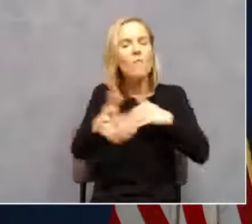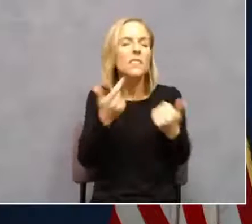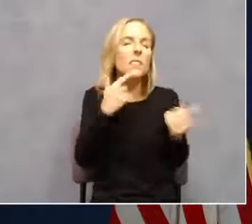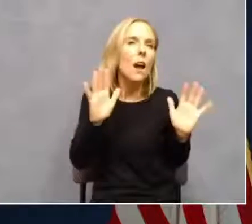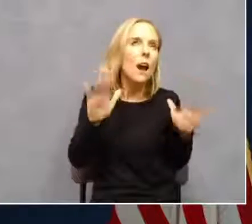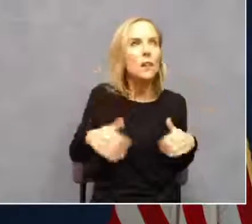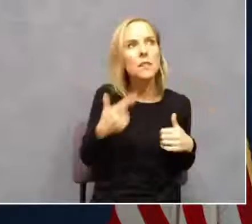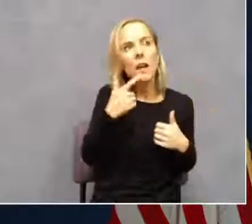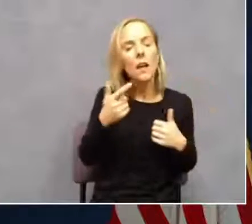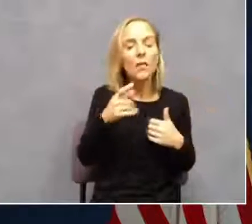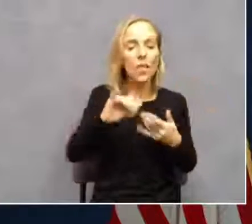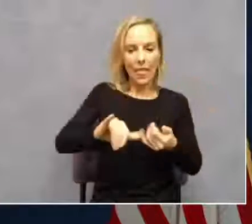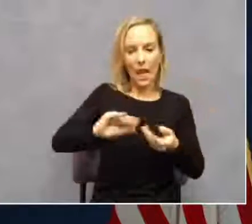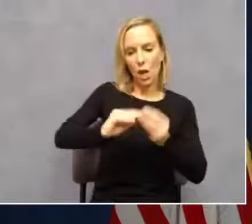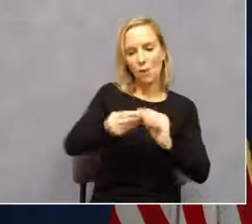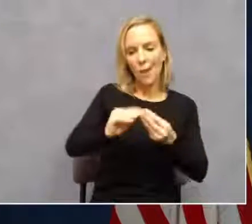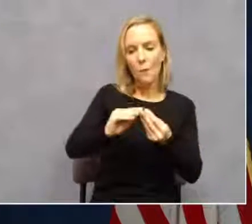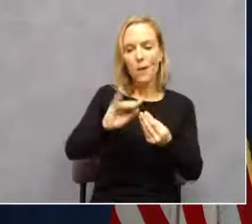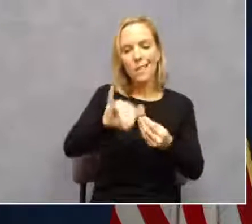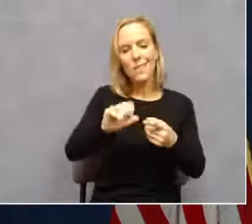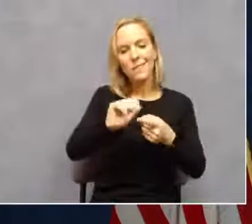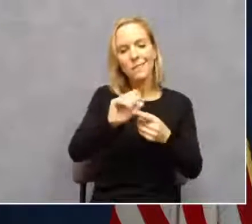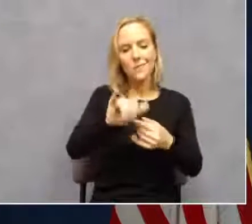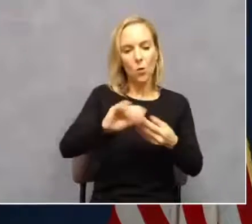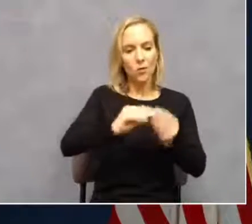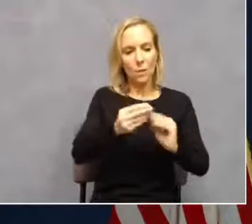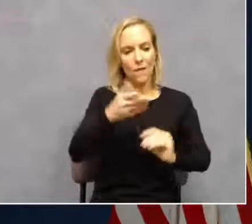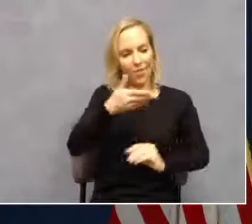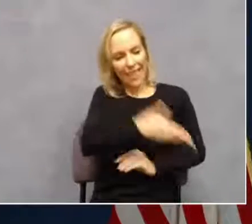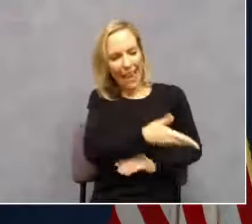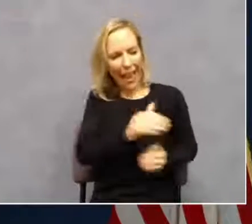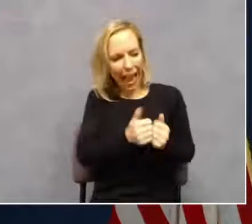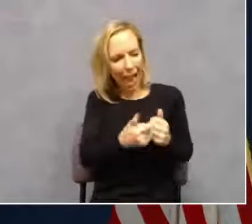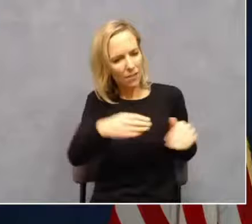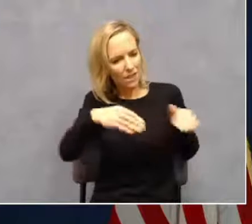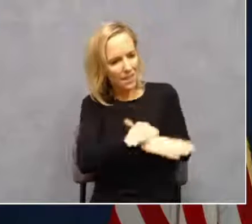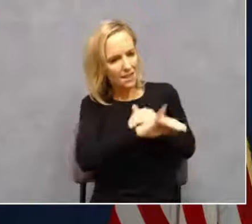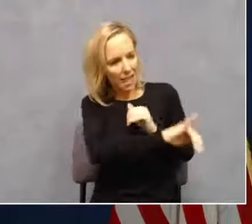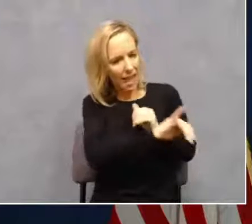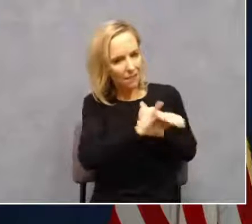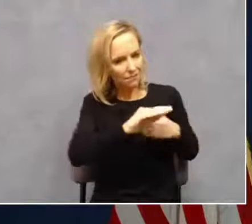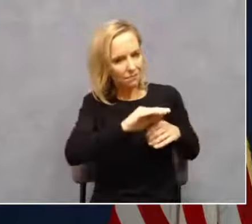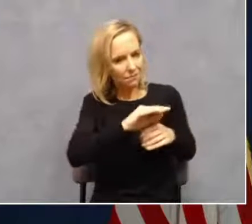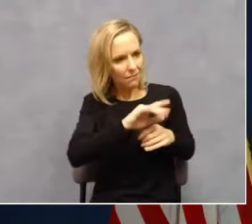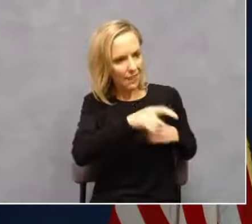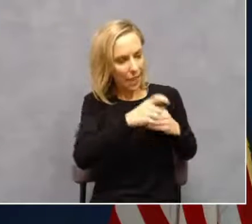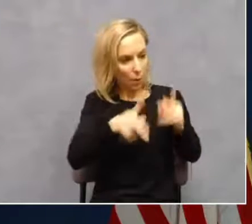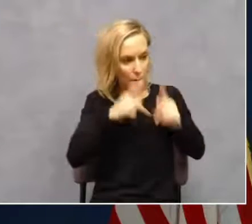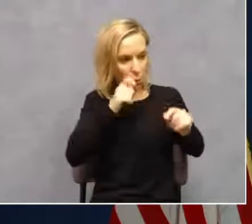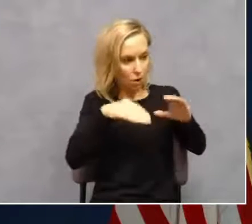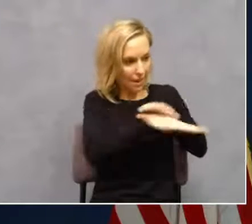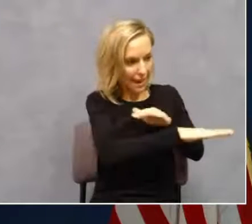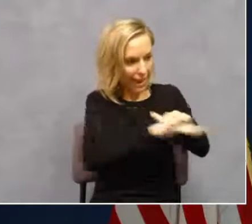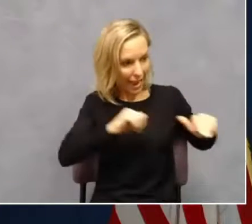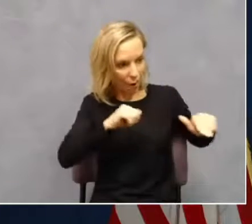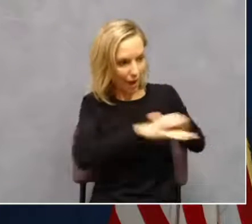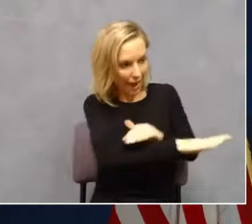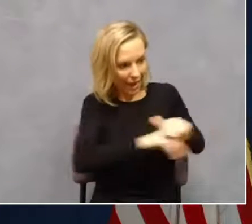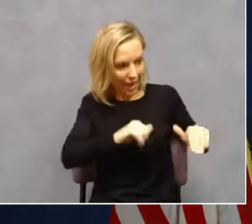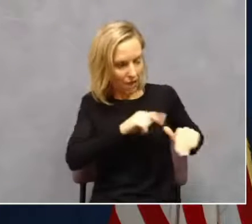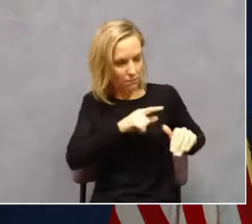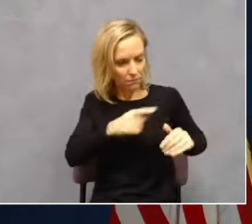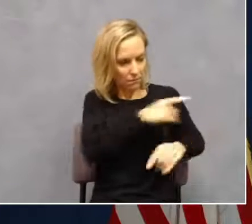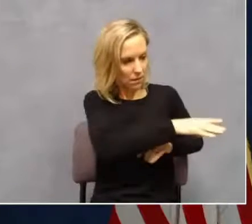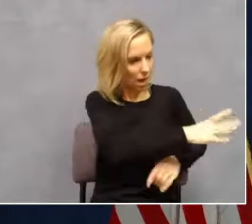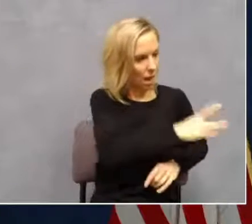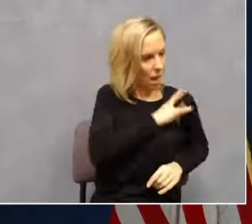number of the cases that I know about are here, they got in there somehow, and they're coming out of there too. So we're to the point where